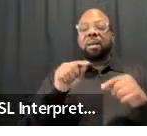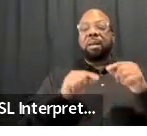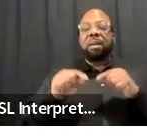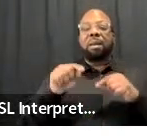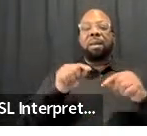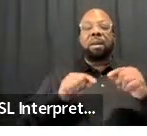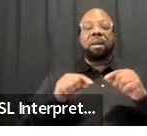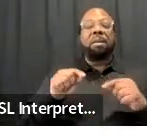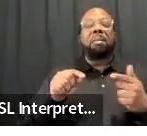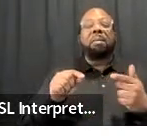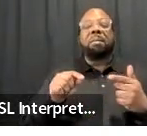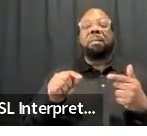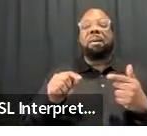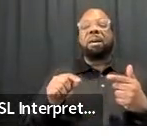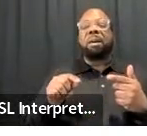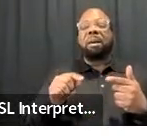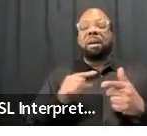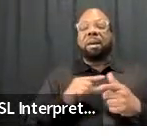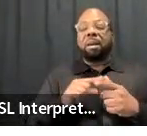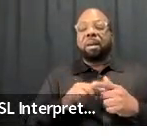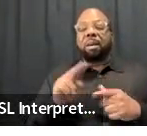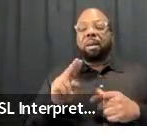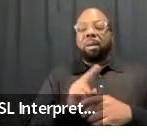are raised: Steve, Billy, and Nicole.